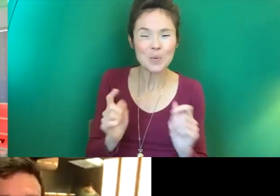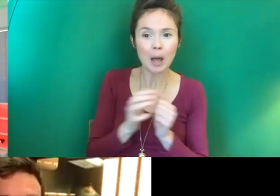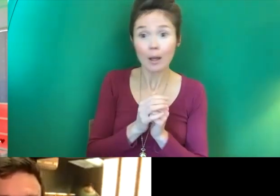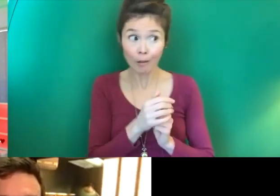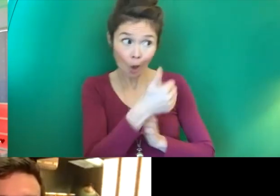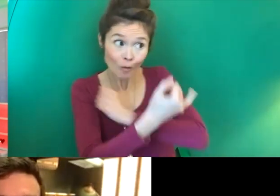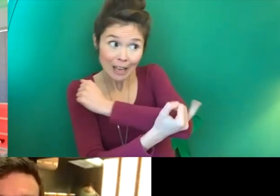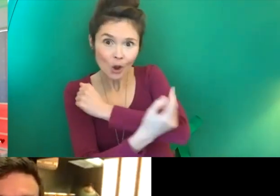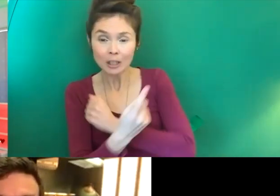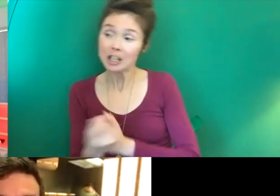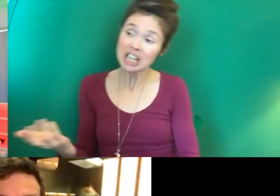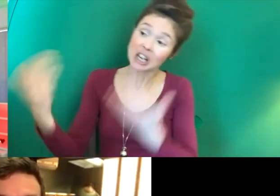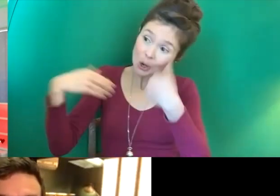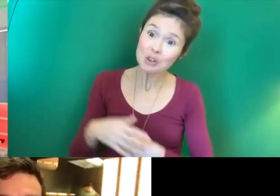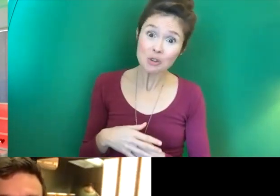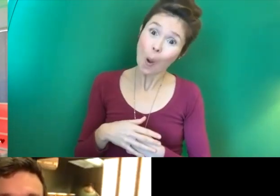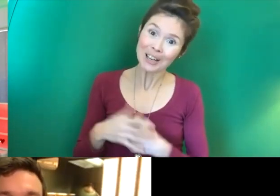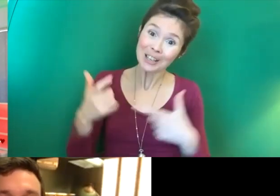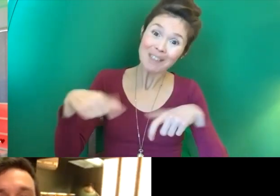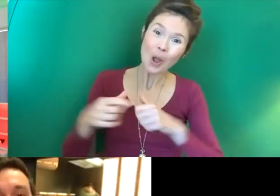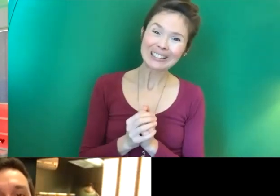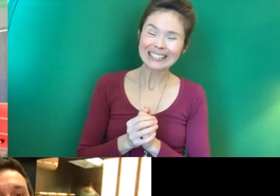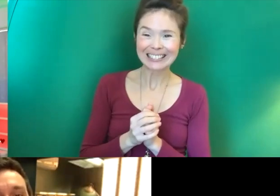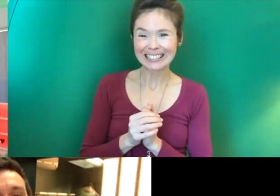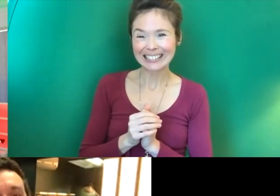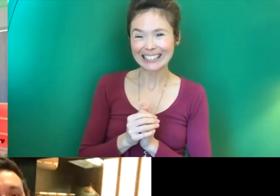John? Yeah, go carry on. Sorry, go on.